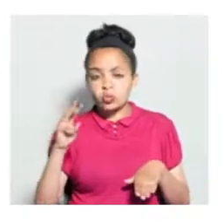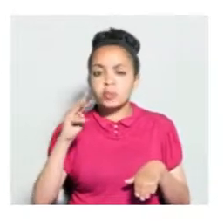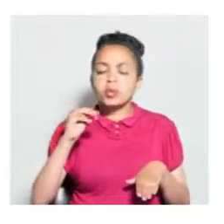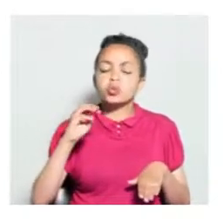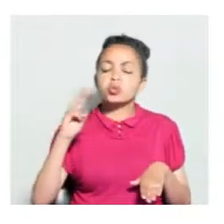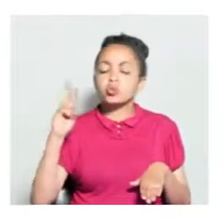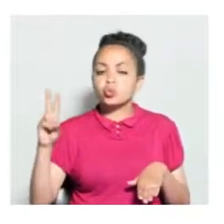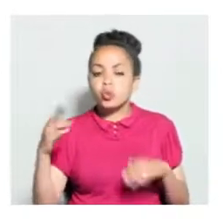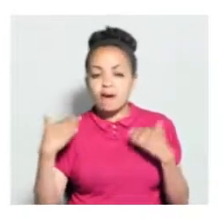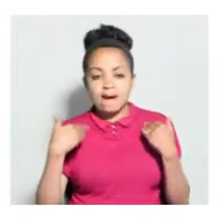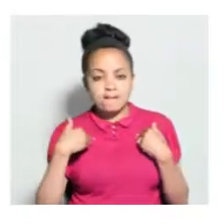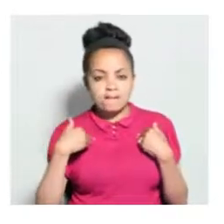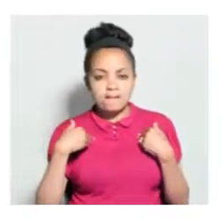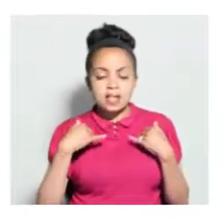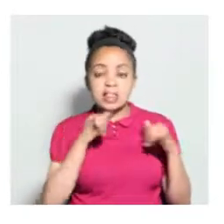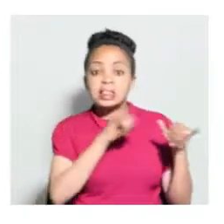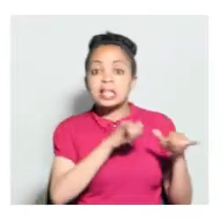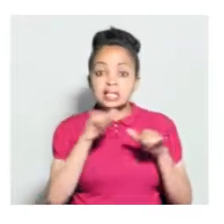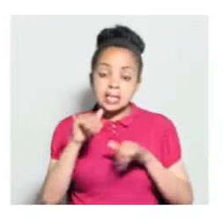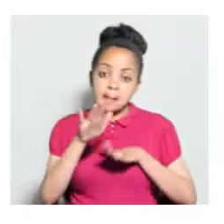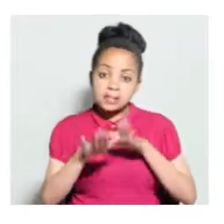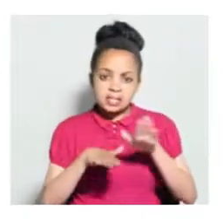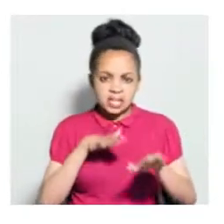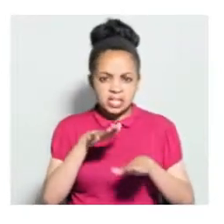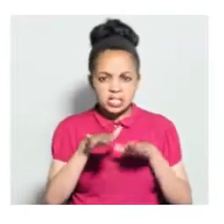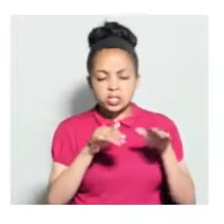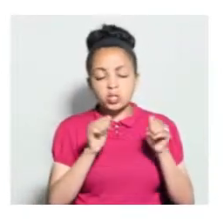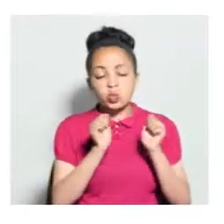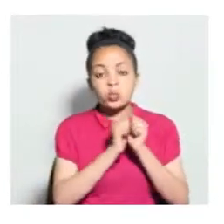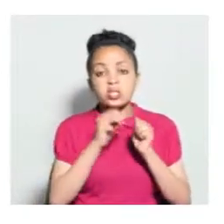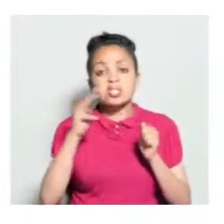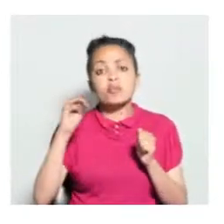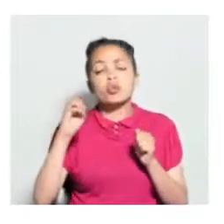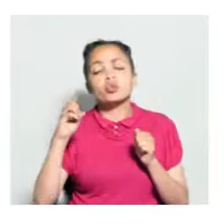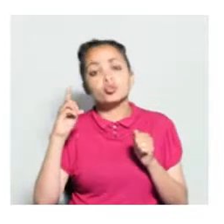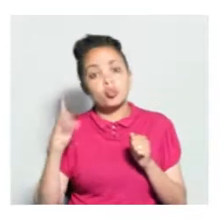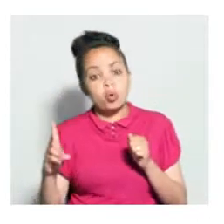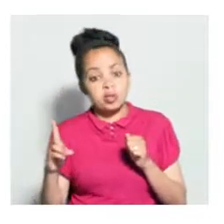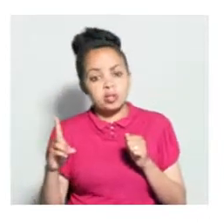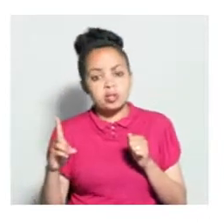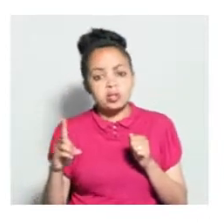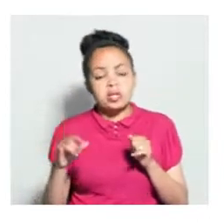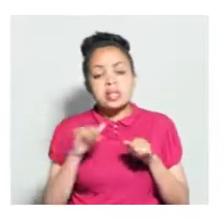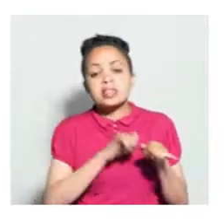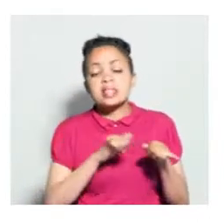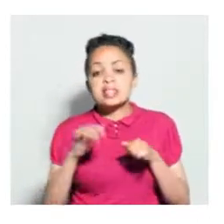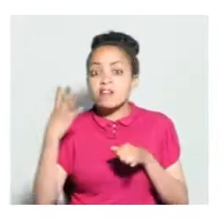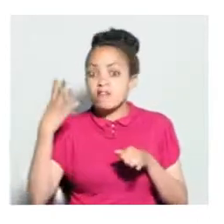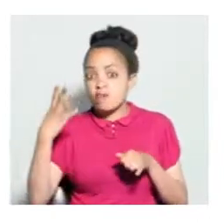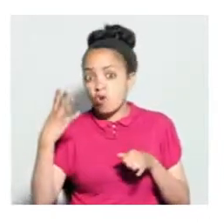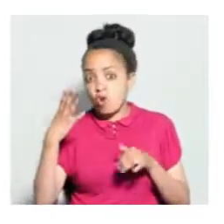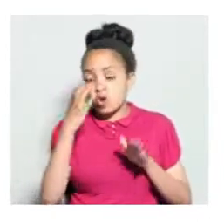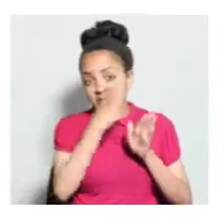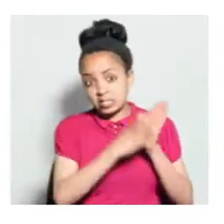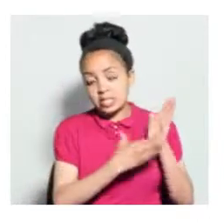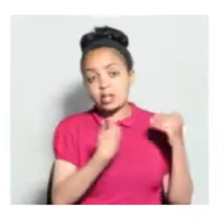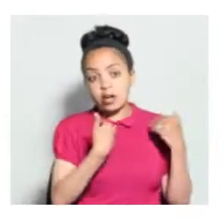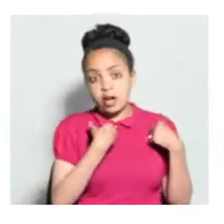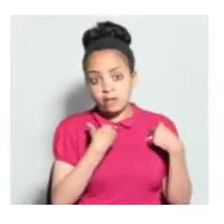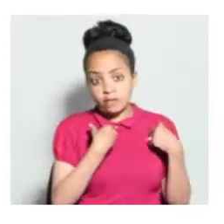Meiosis II has the same stage with meiosis I. The same four stages found here